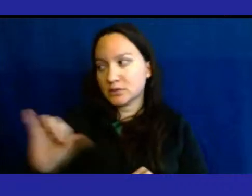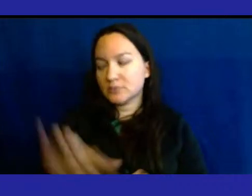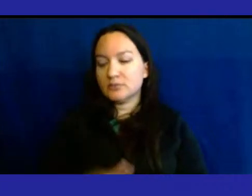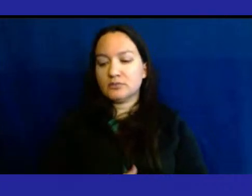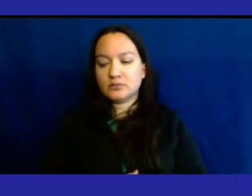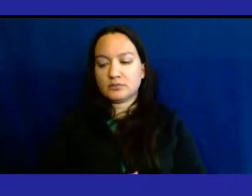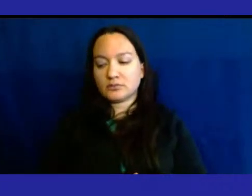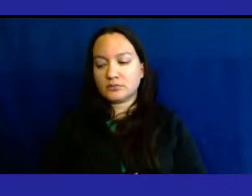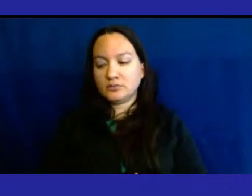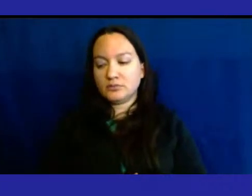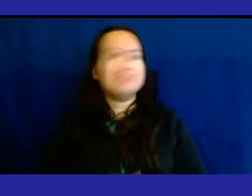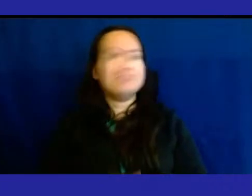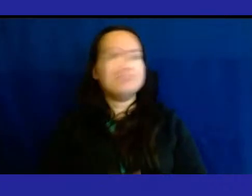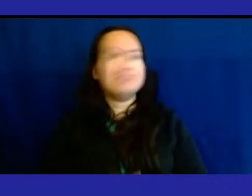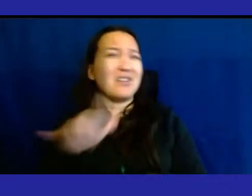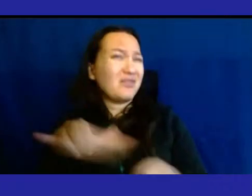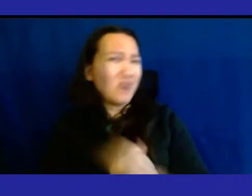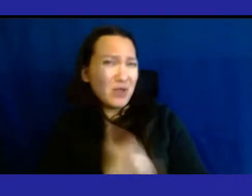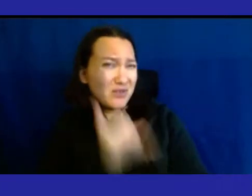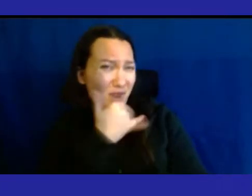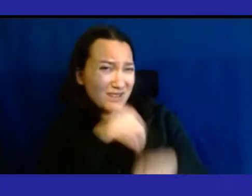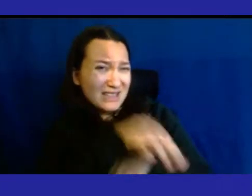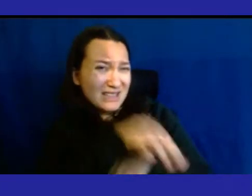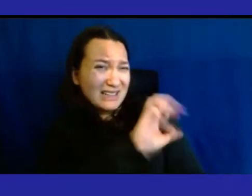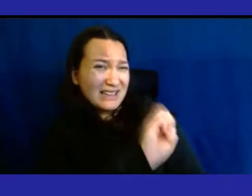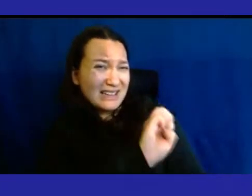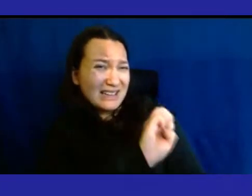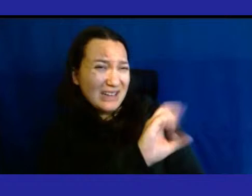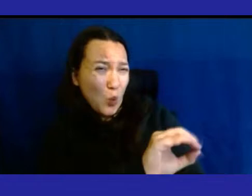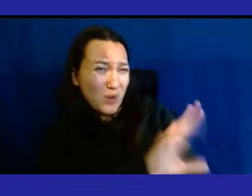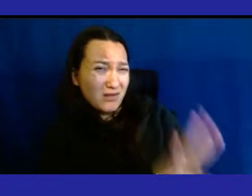So I'm not entirely wrong to send them to EEO because you're